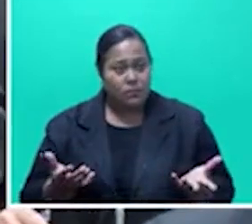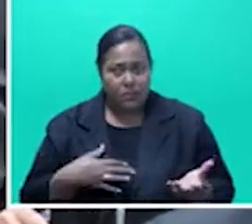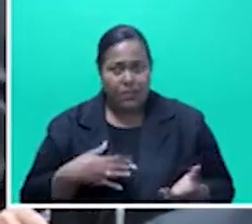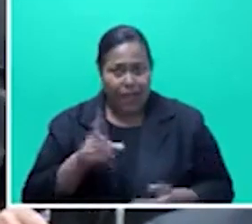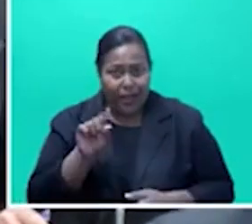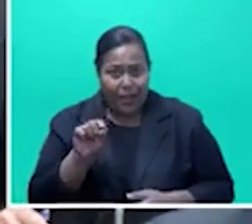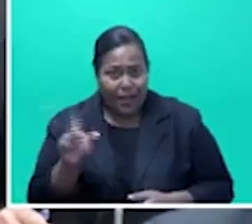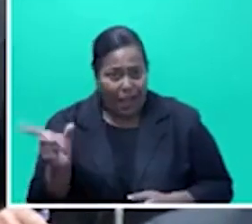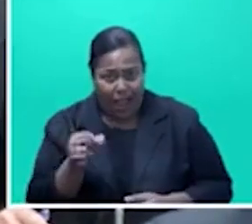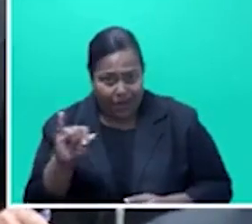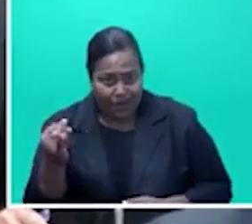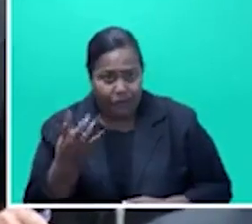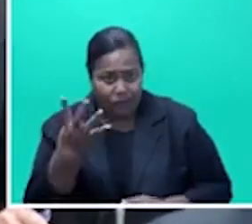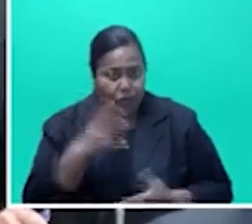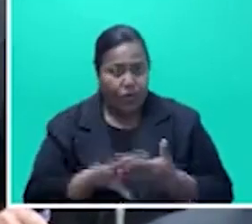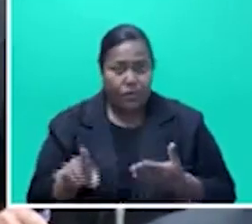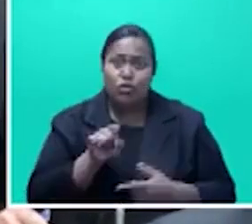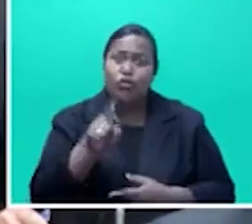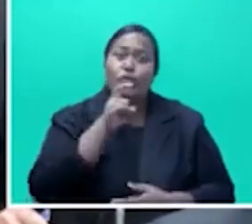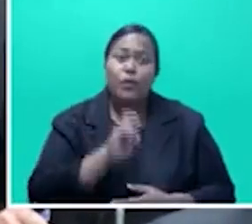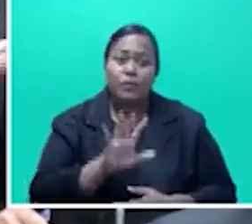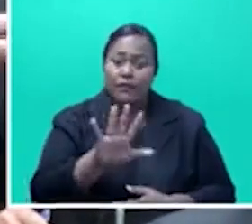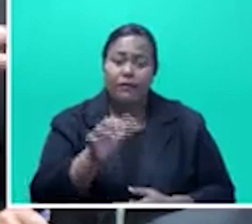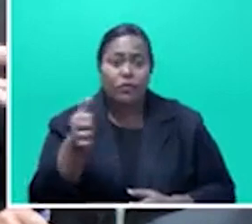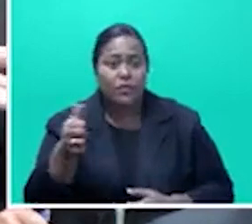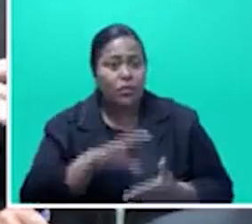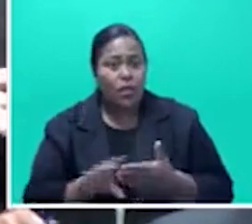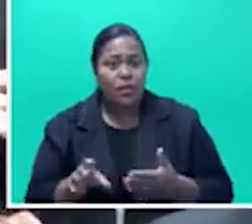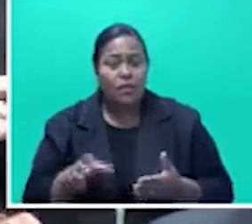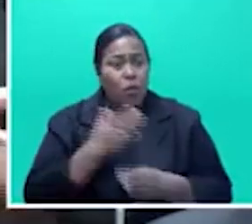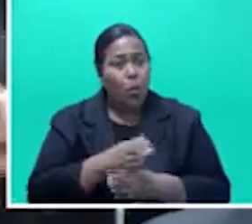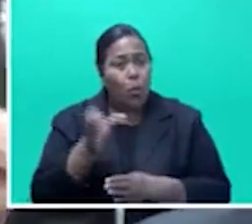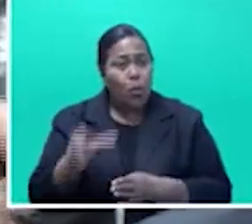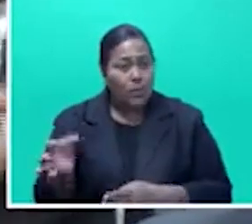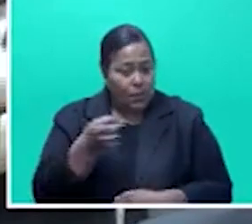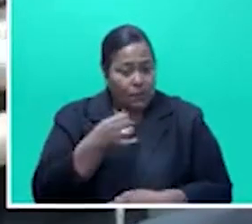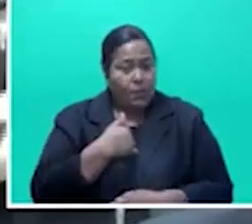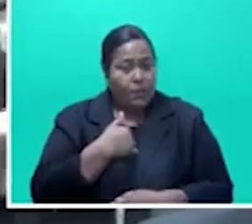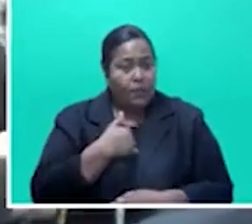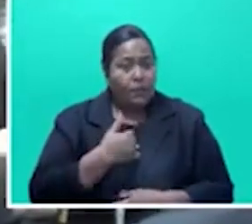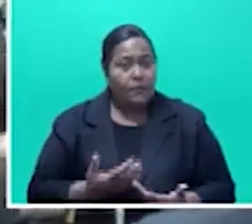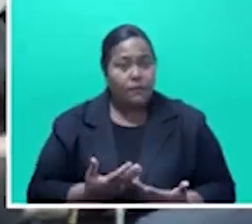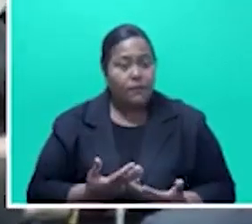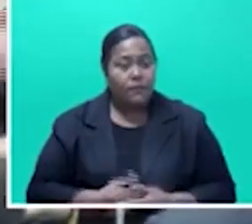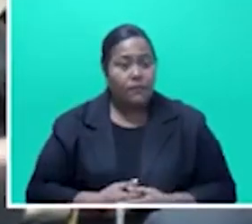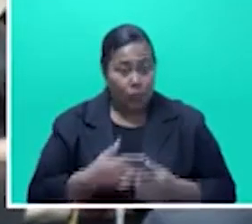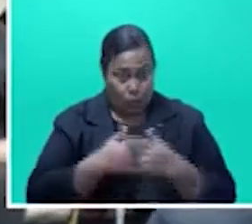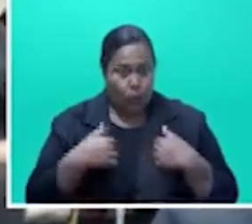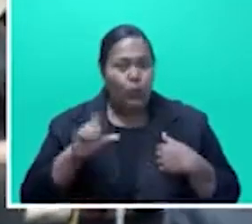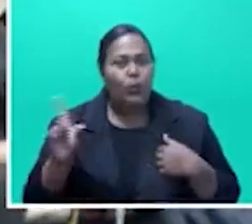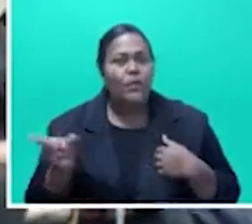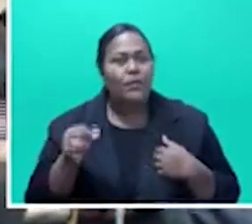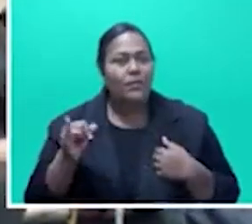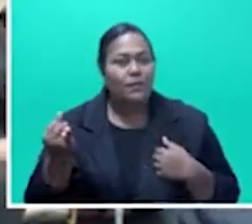What about your promise? $5 to $6. When is coming? The workers are asking me. We did it. It came